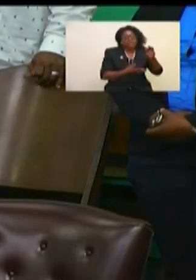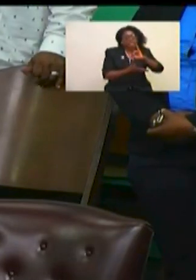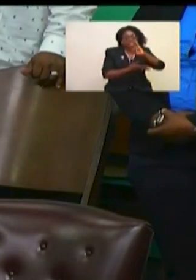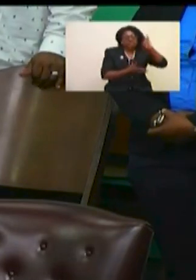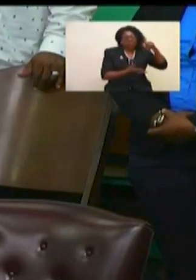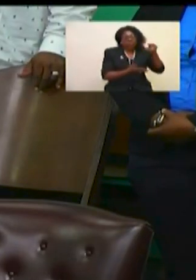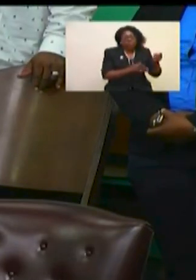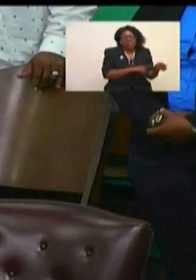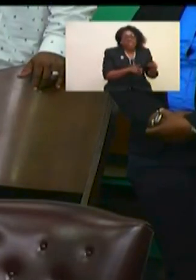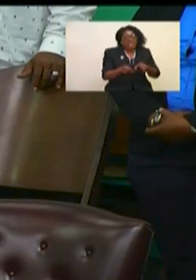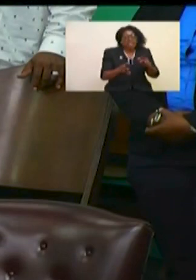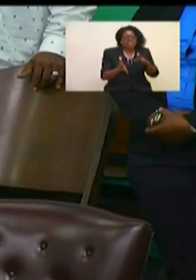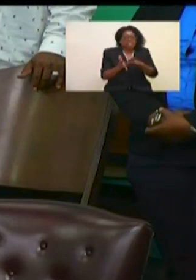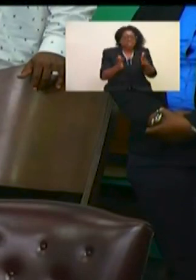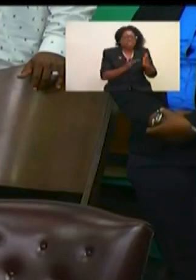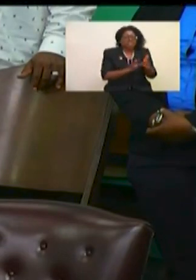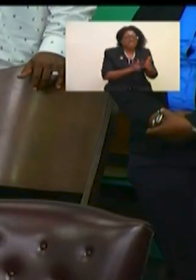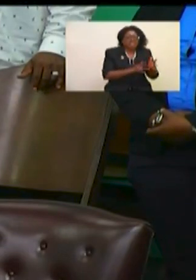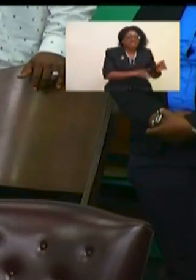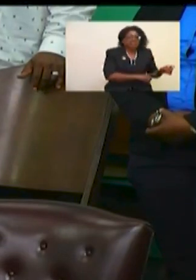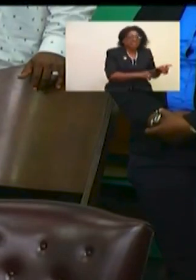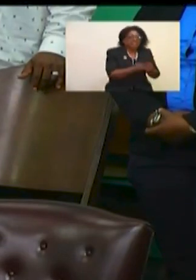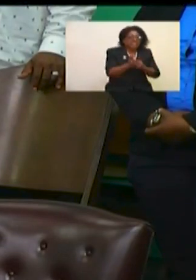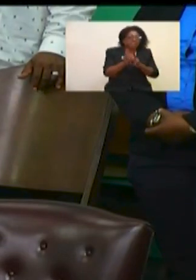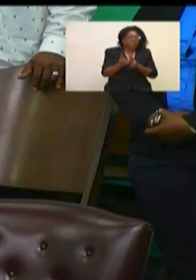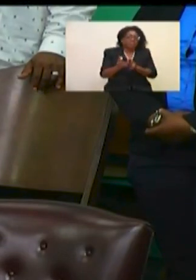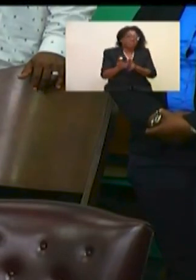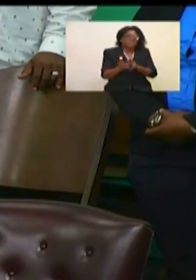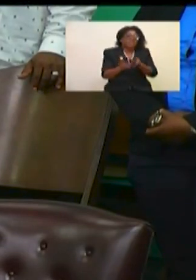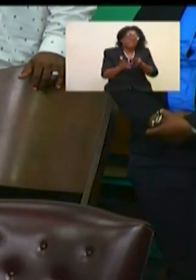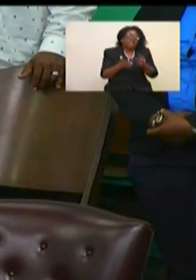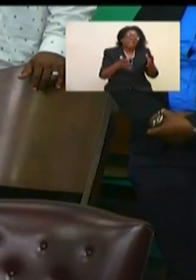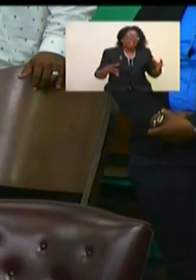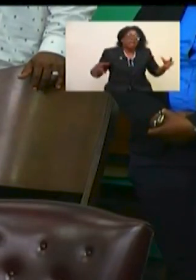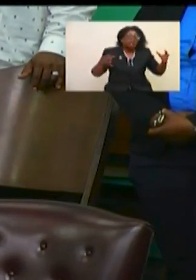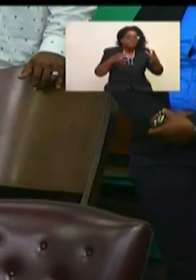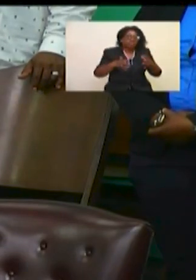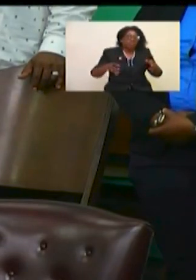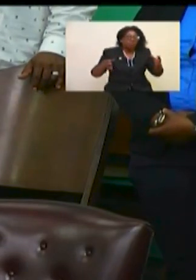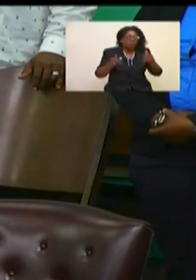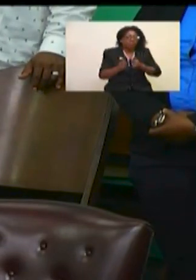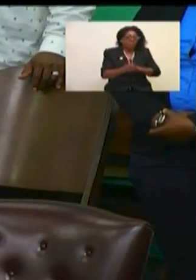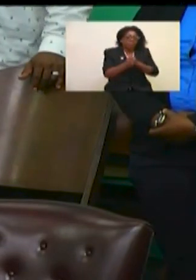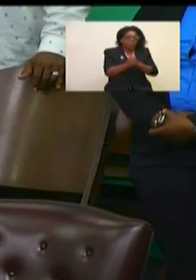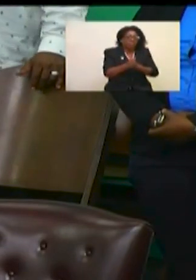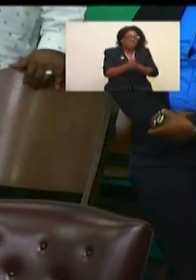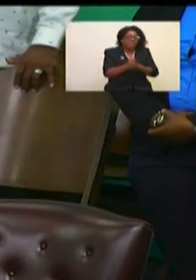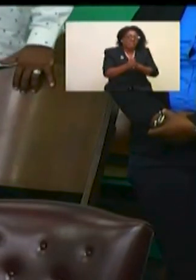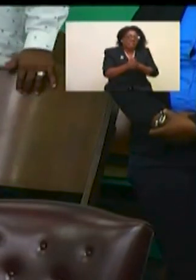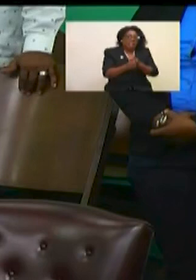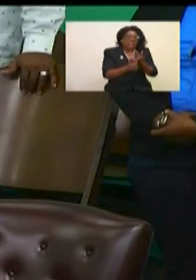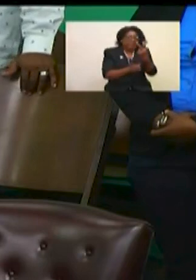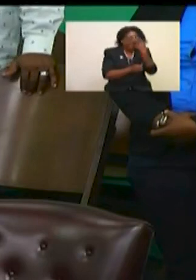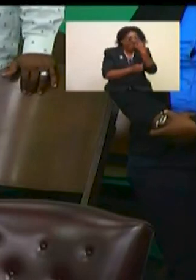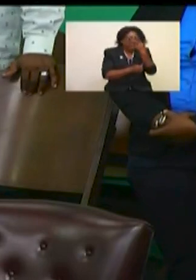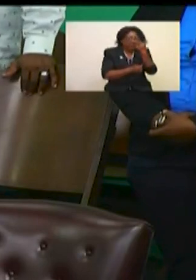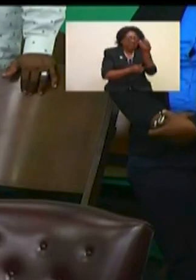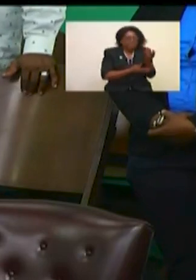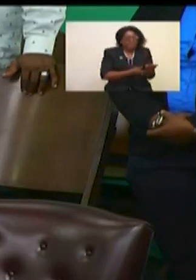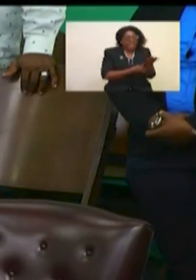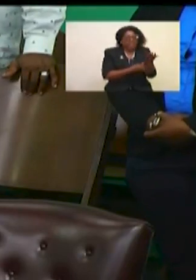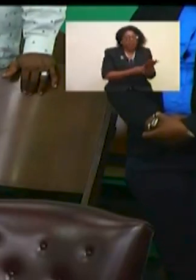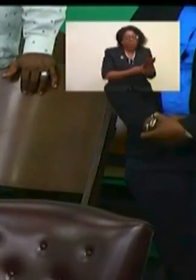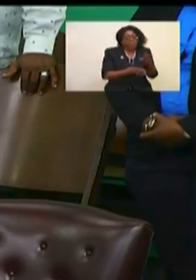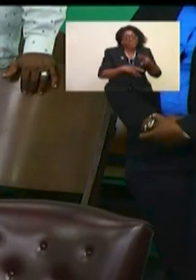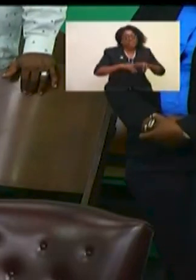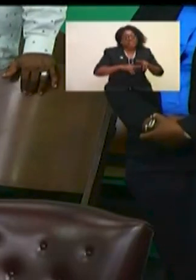and as Jesus and his disciples left town, a large crowd followed him. A blind beggar by the name of Bartimaeus was sitting